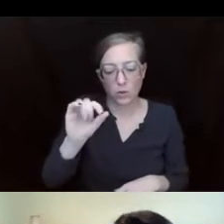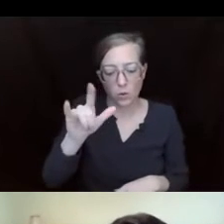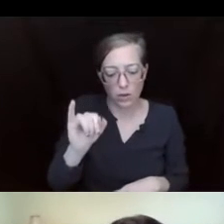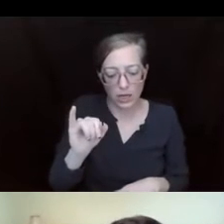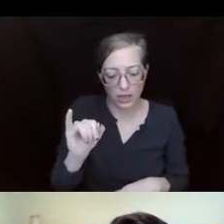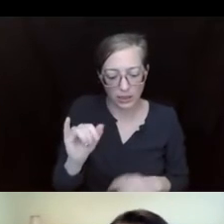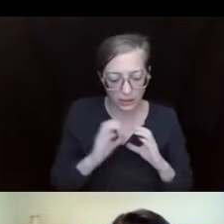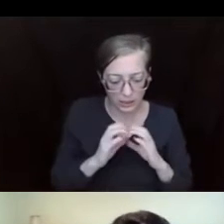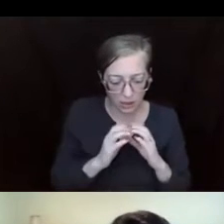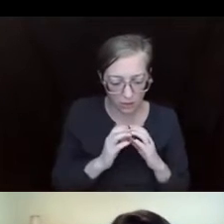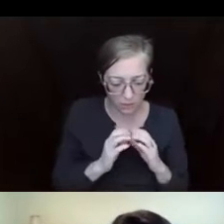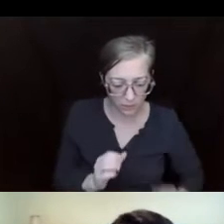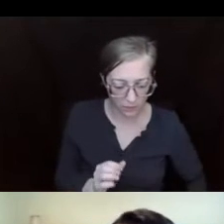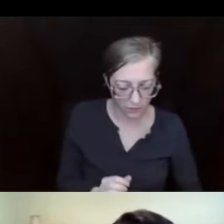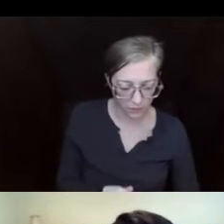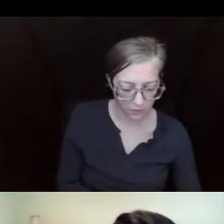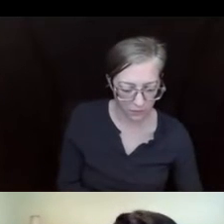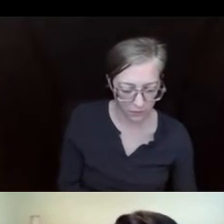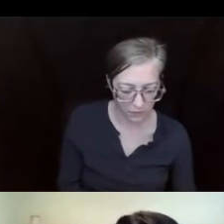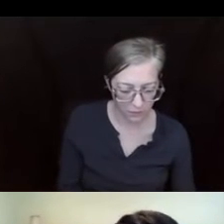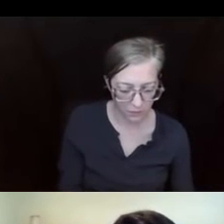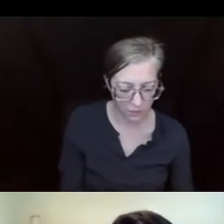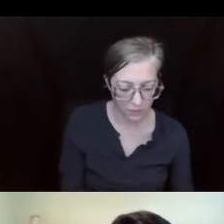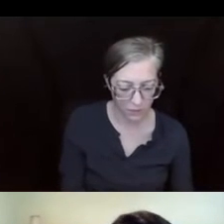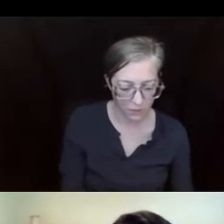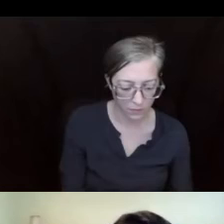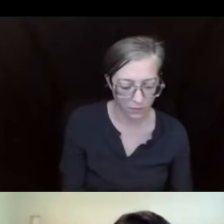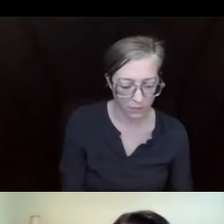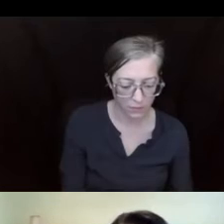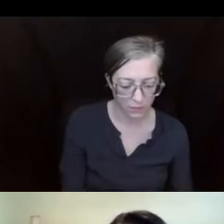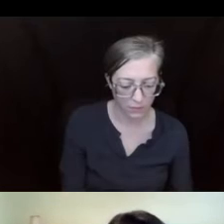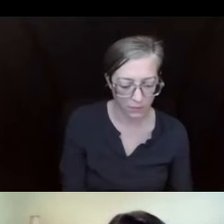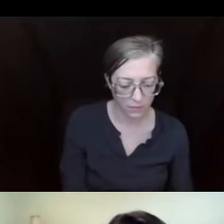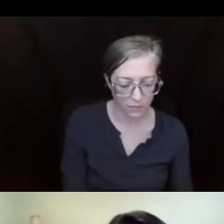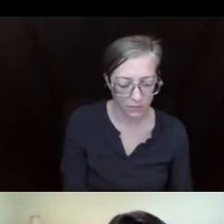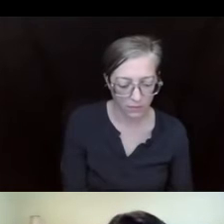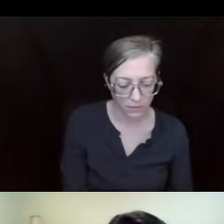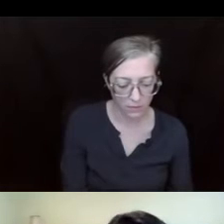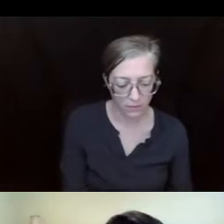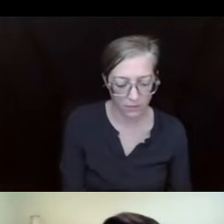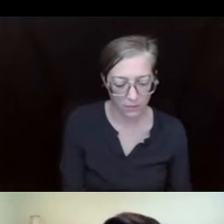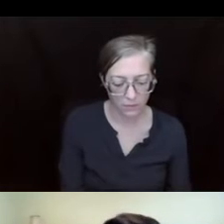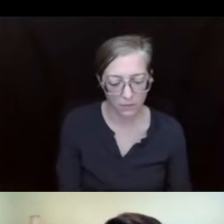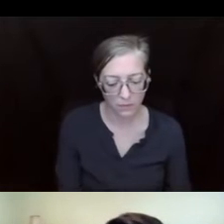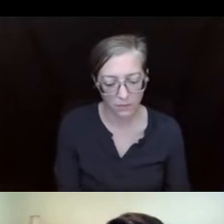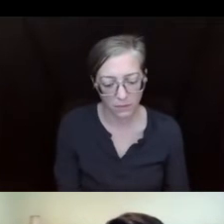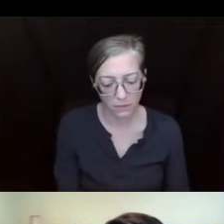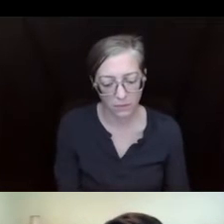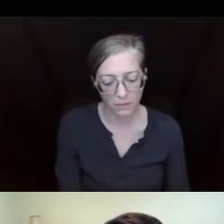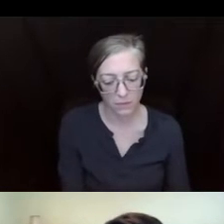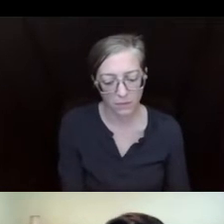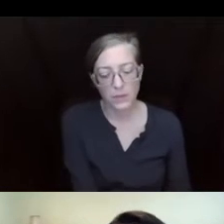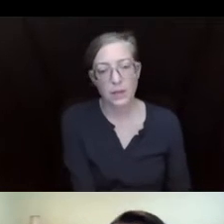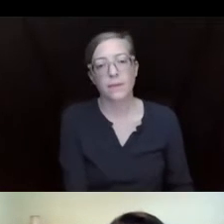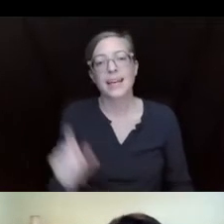is the actual Excel plot. We just added the color for drama. And if we look at the x-axis, it's 110